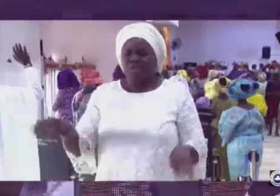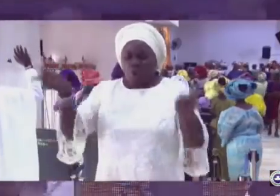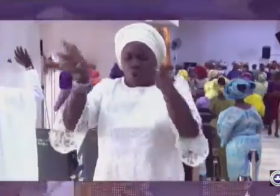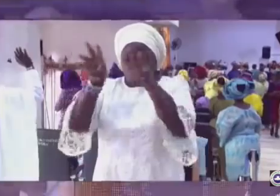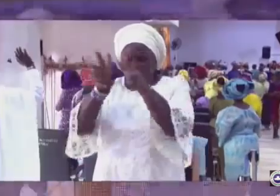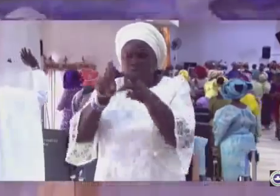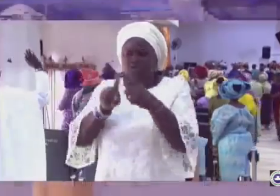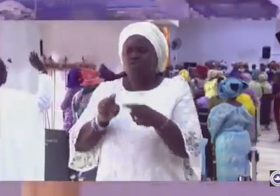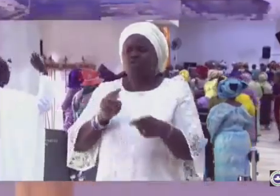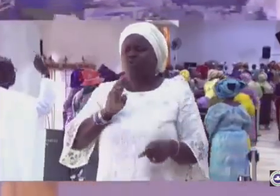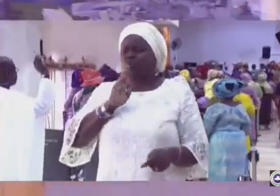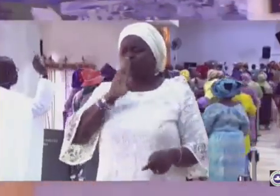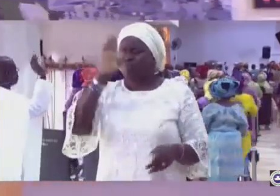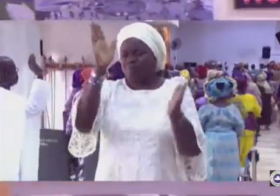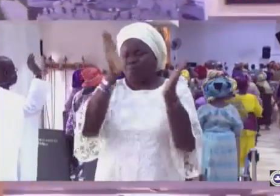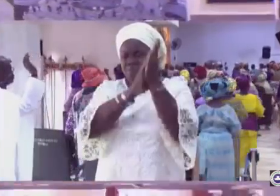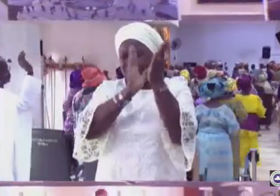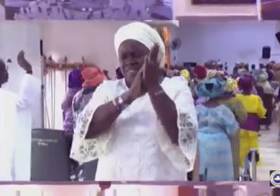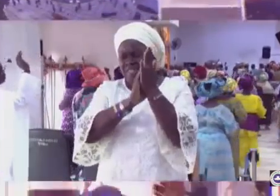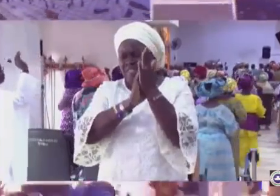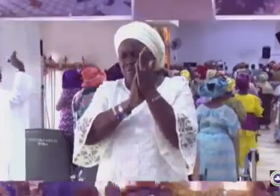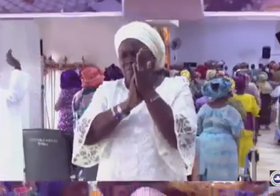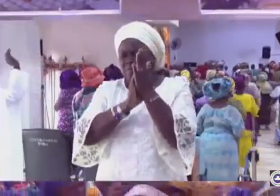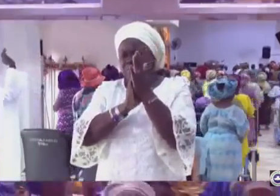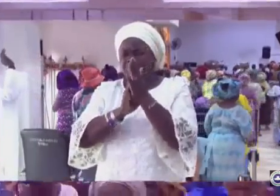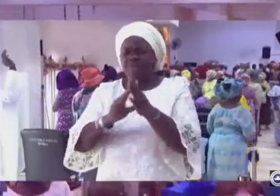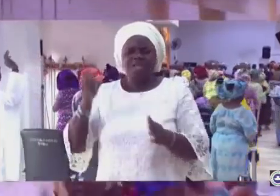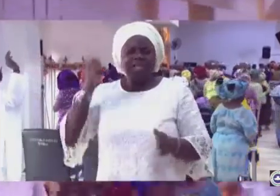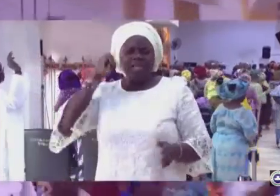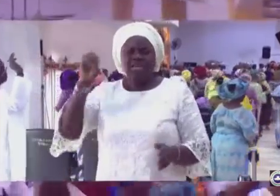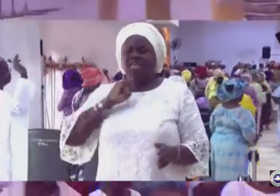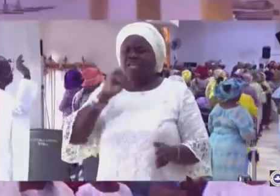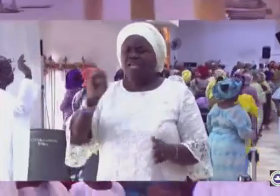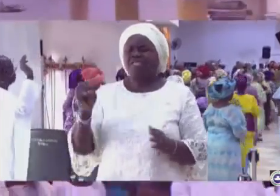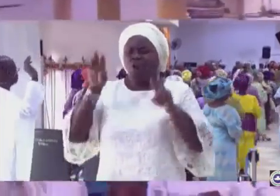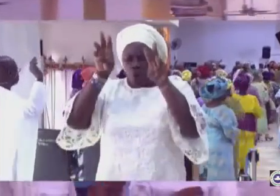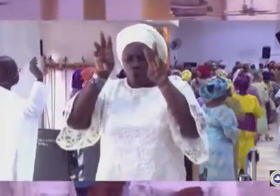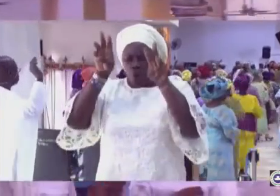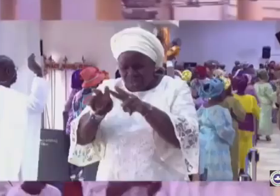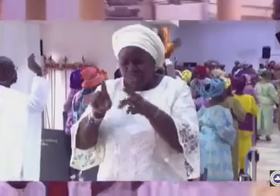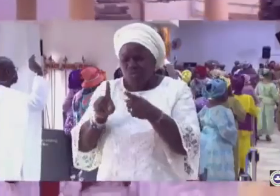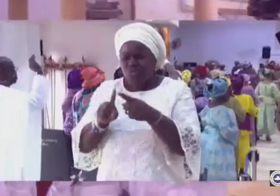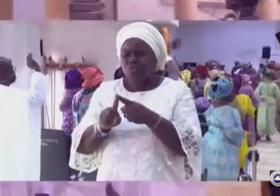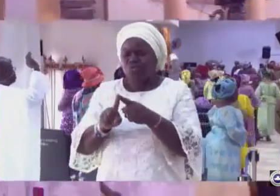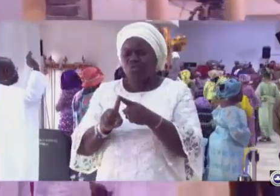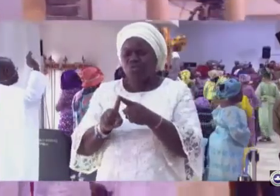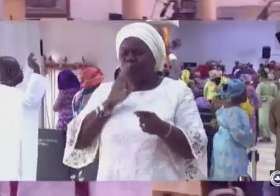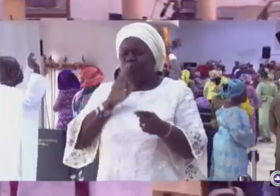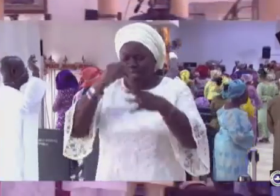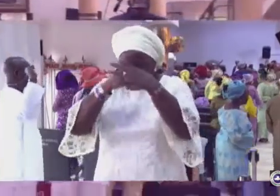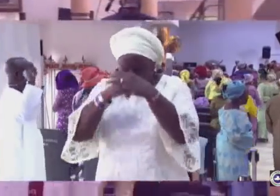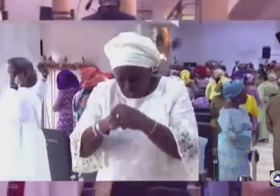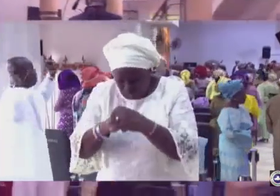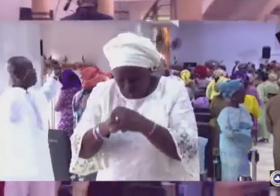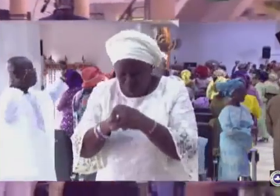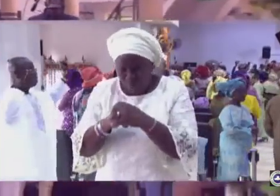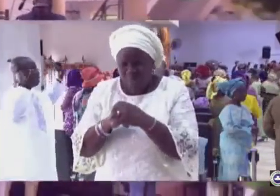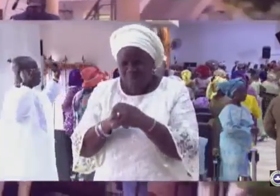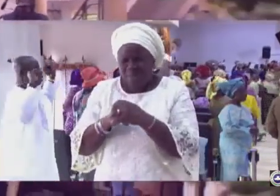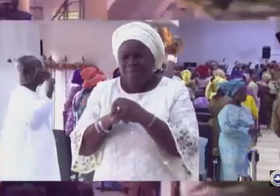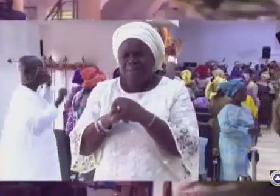to be adored. It's worthy to be magnified. Thank you, my Lord. Blessed,